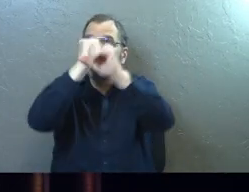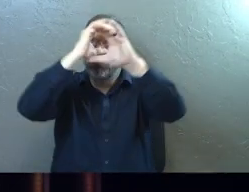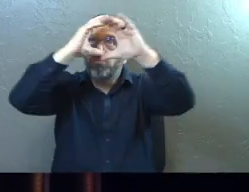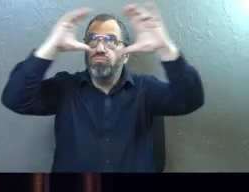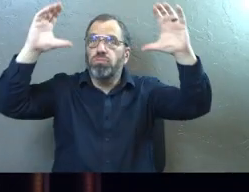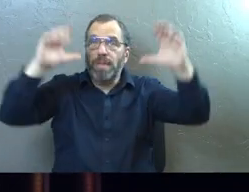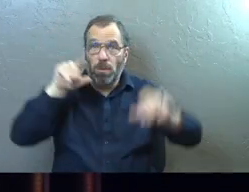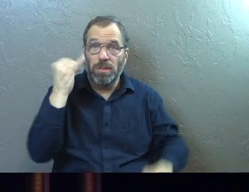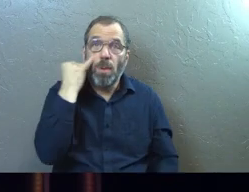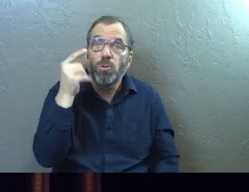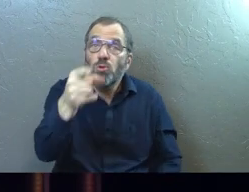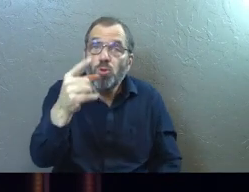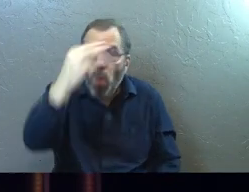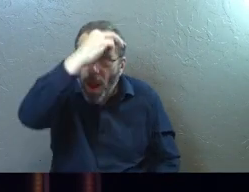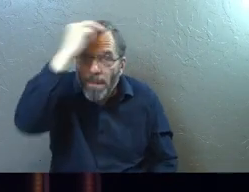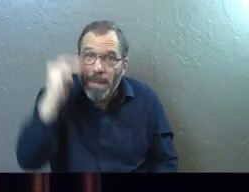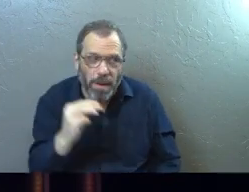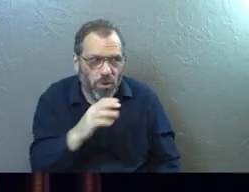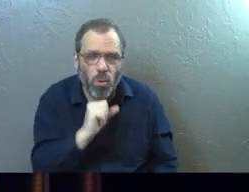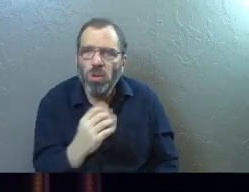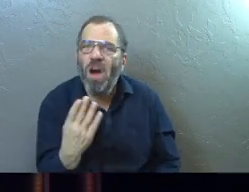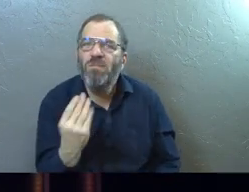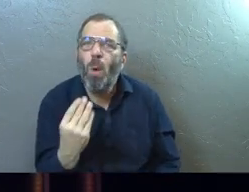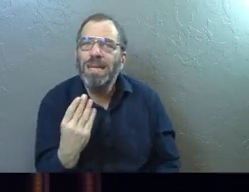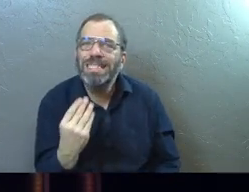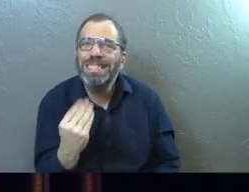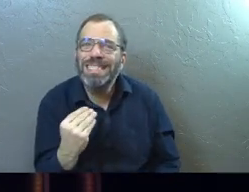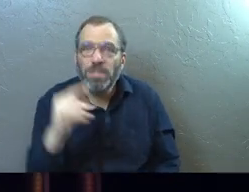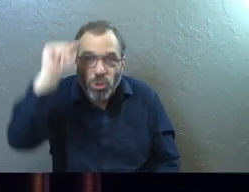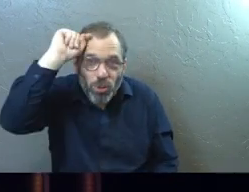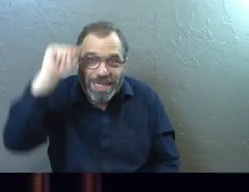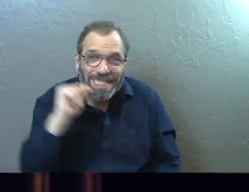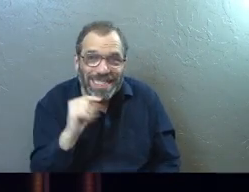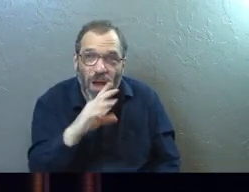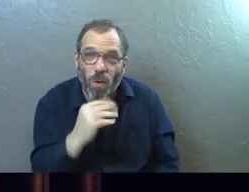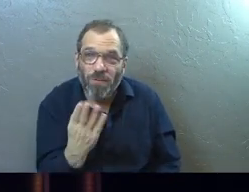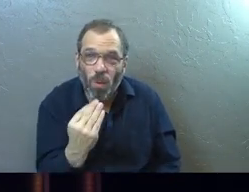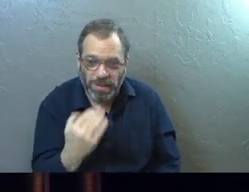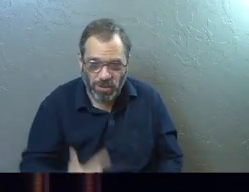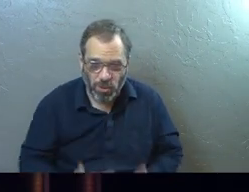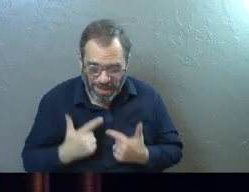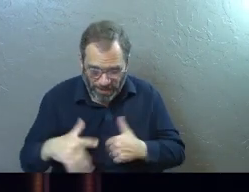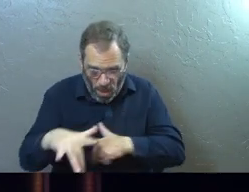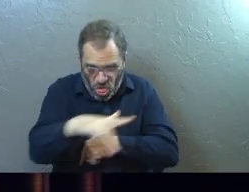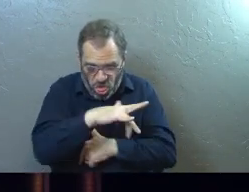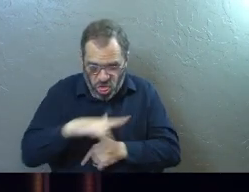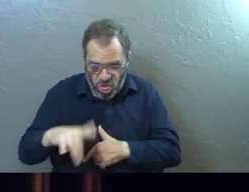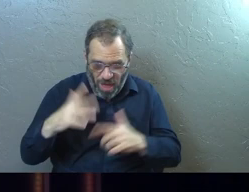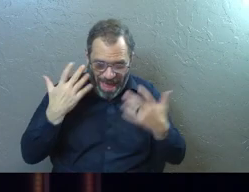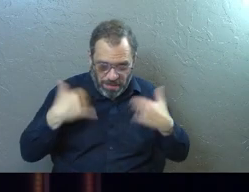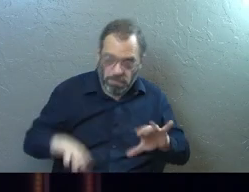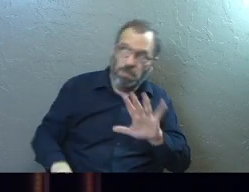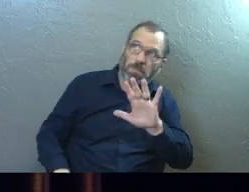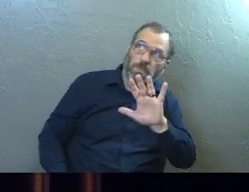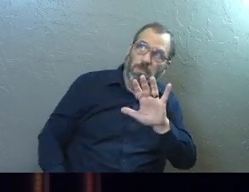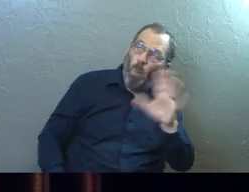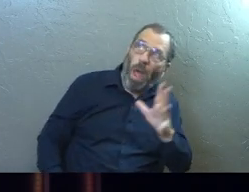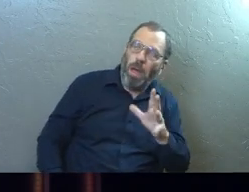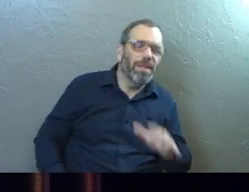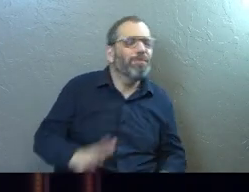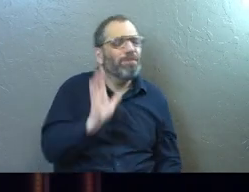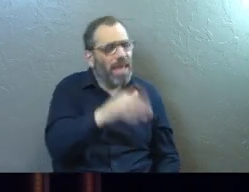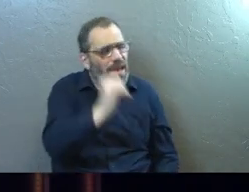here, if we're Mary and we're like 14 and we're living in this middle of nowhere place and we have an angel appear to us and say,